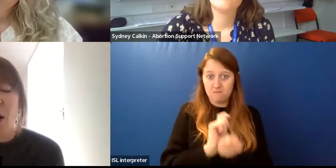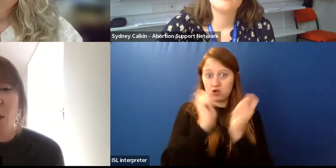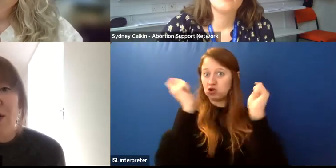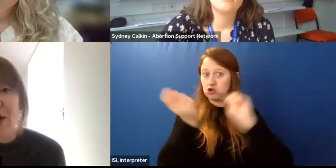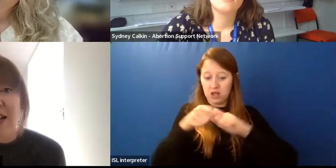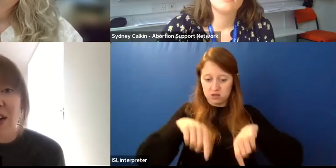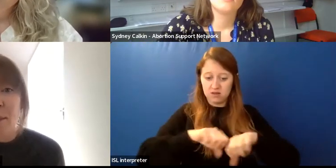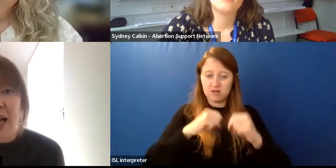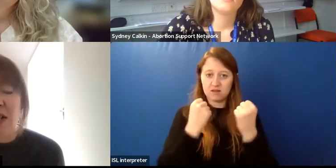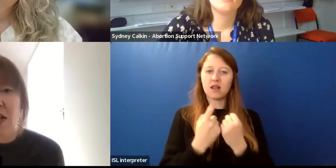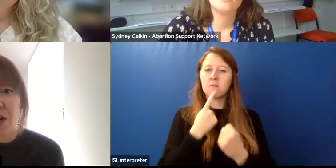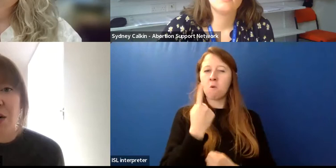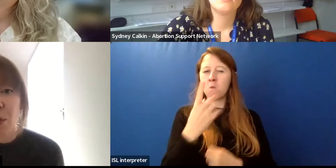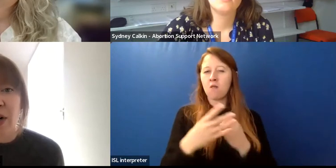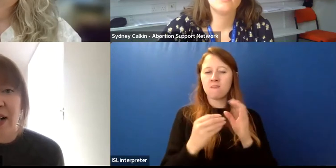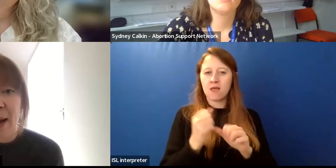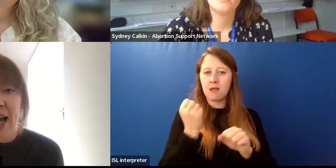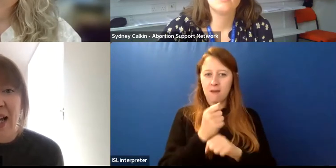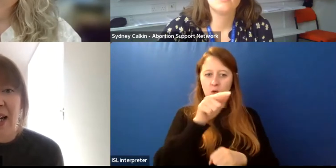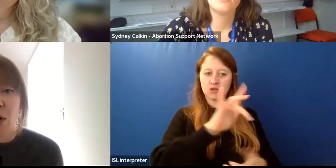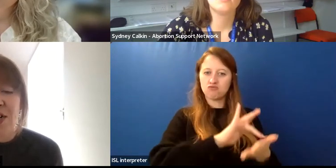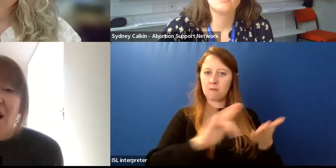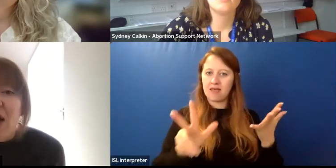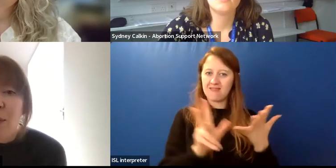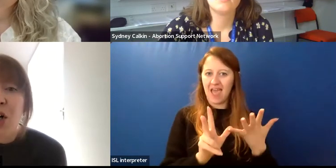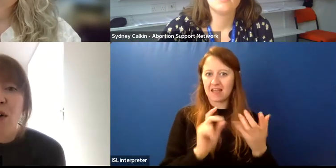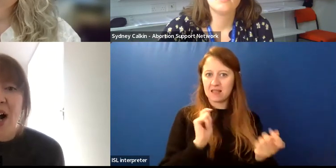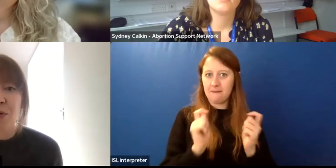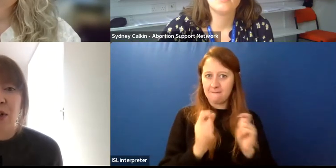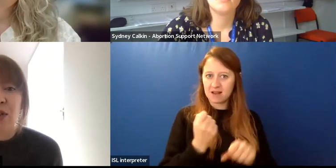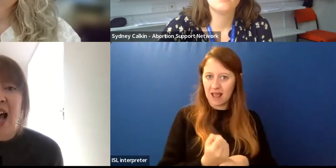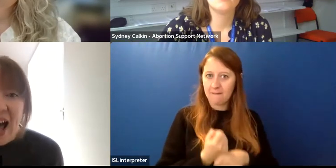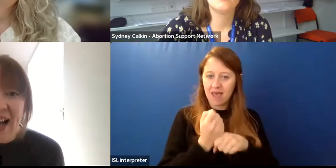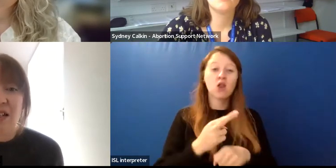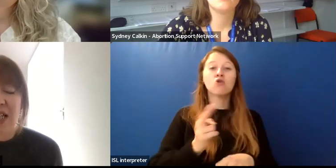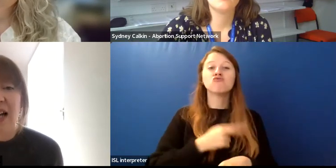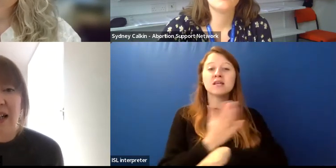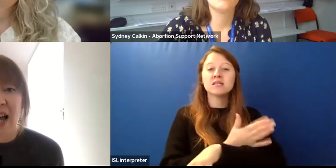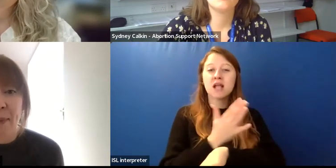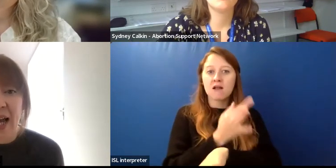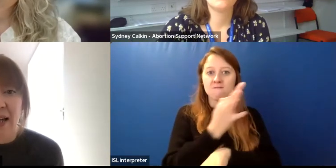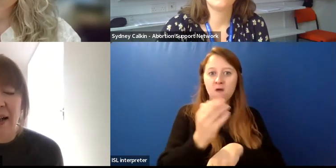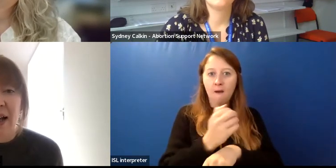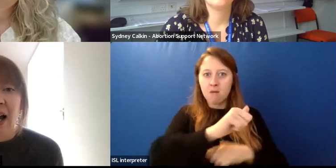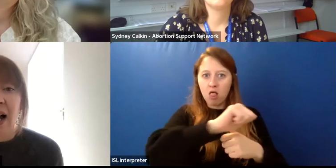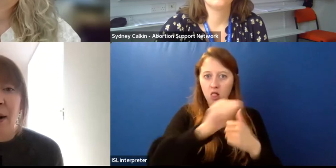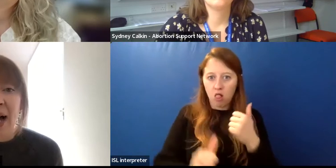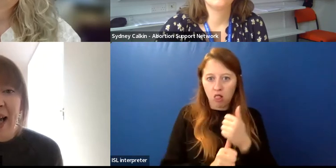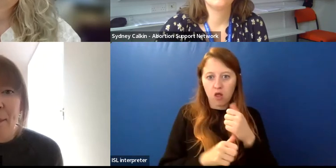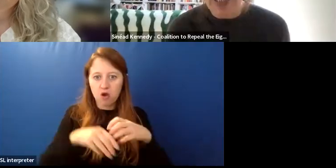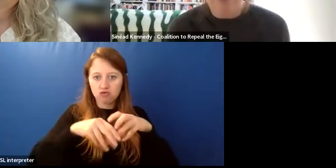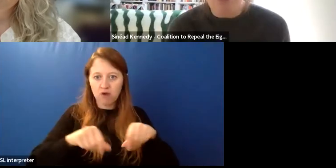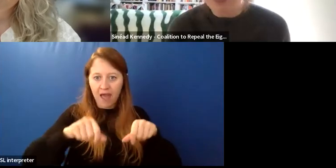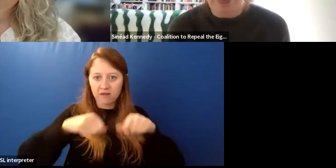campaign, one of the things I think that makes it such an important campaign was that it was a grassroots activist-led campaign,